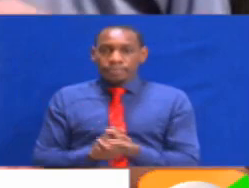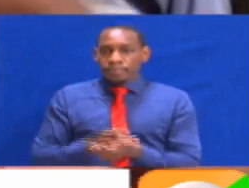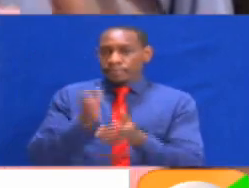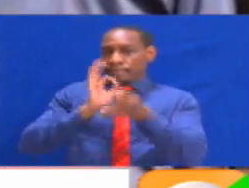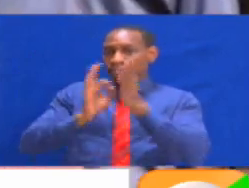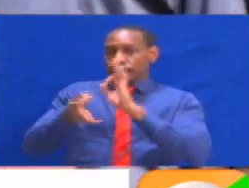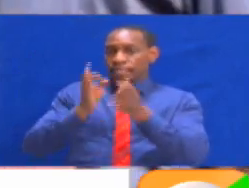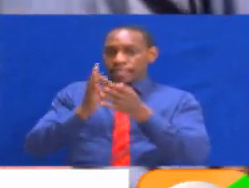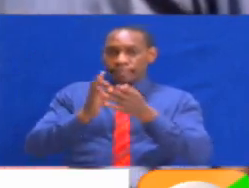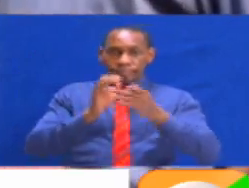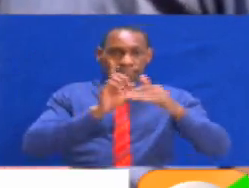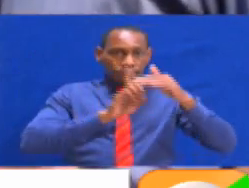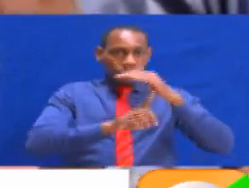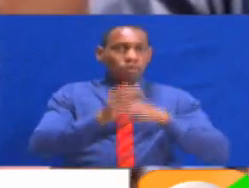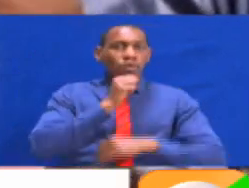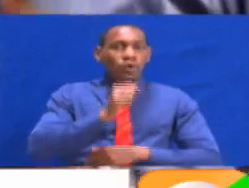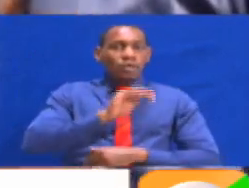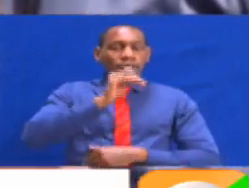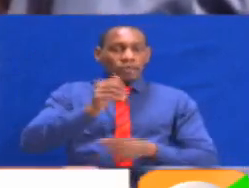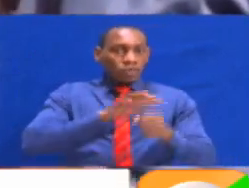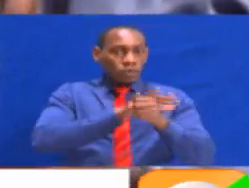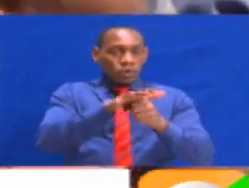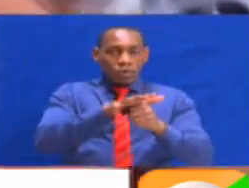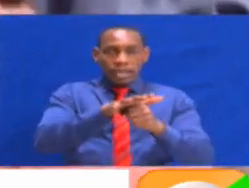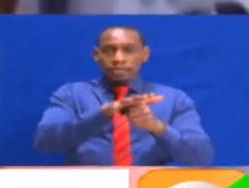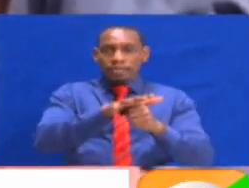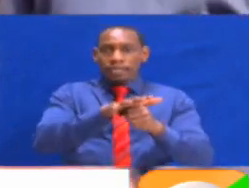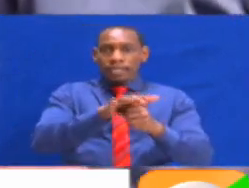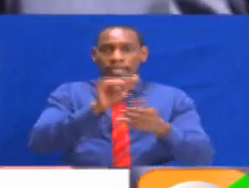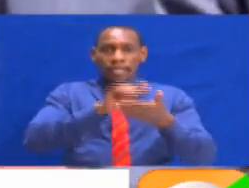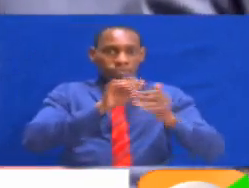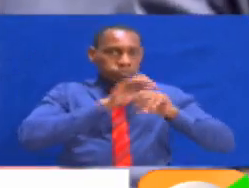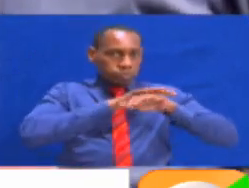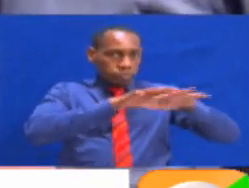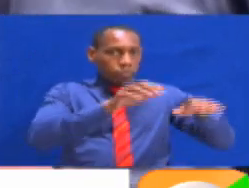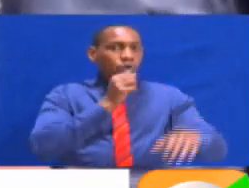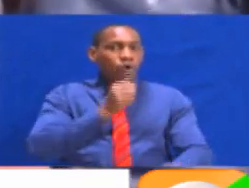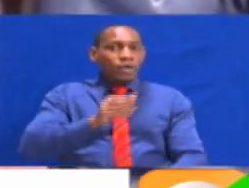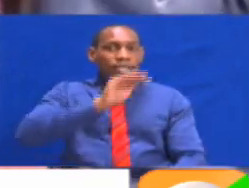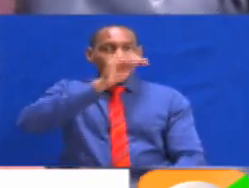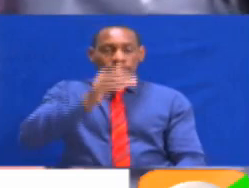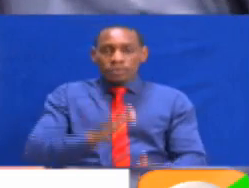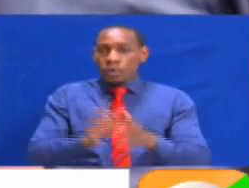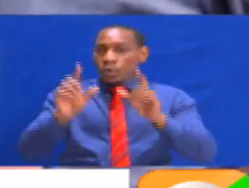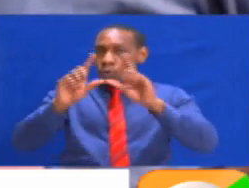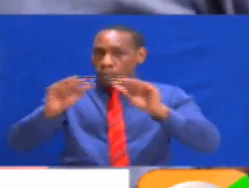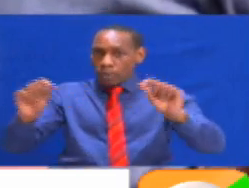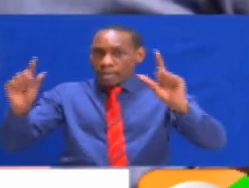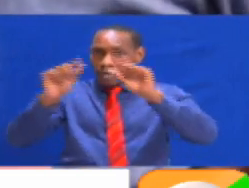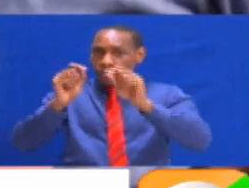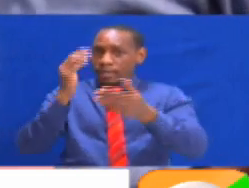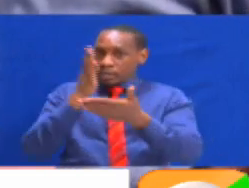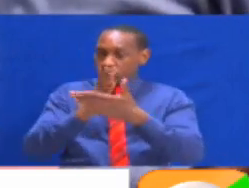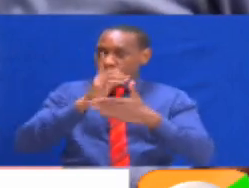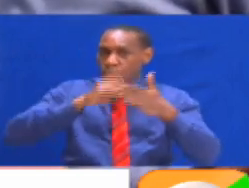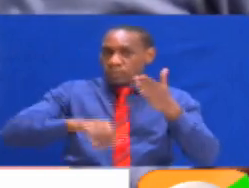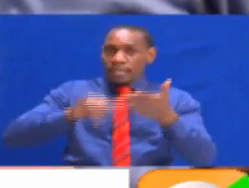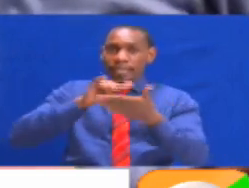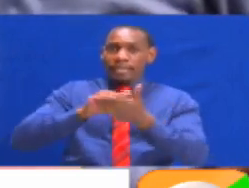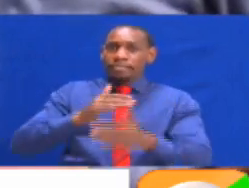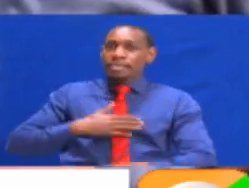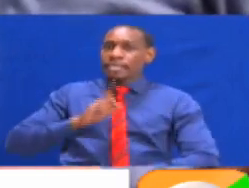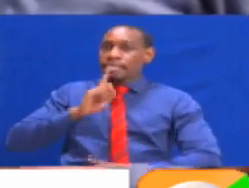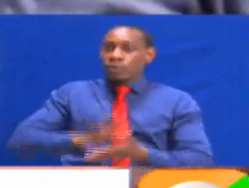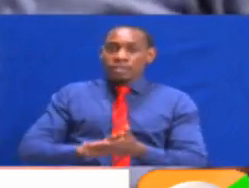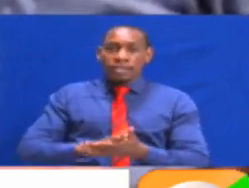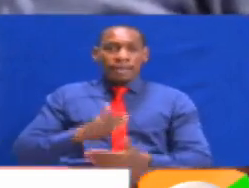Ikiwa iko ndani ya Old Town COVID ambao imekuwa imebobea ndani ya Old Town, kusema tu kweli, naweza kusema mimi